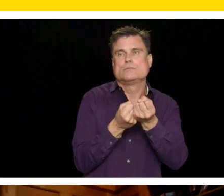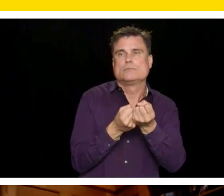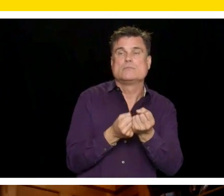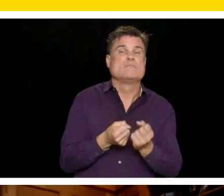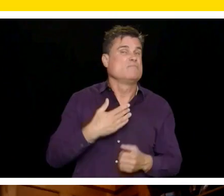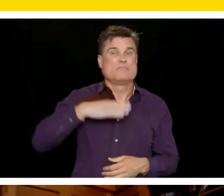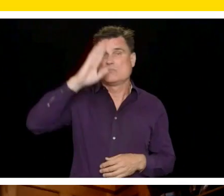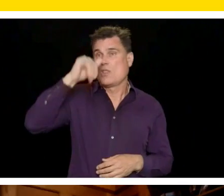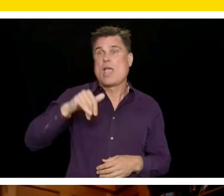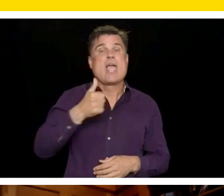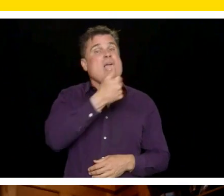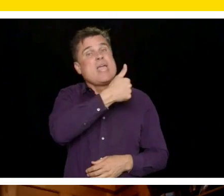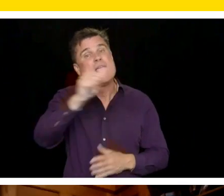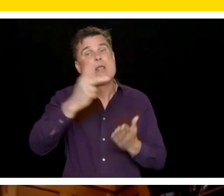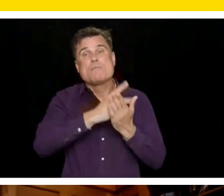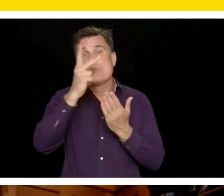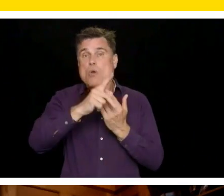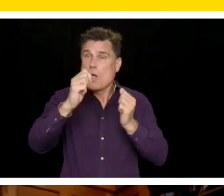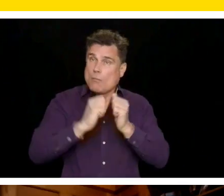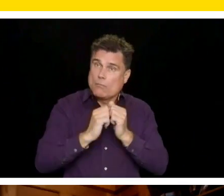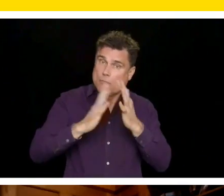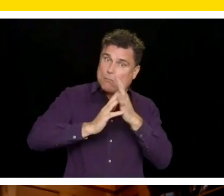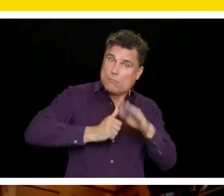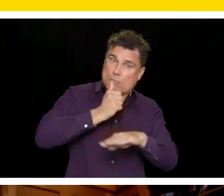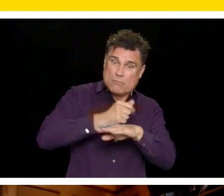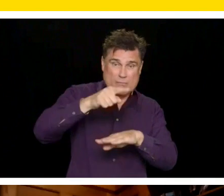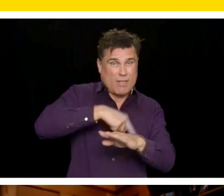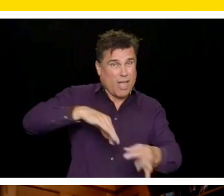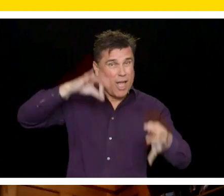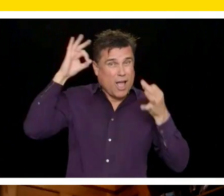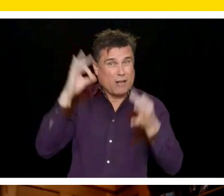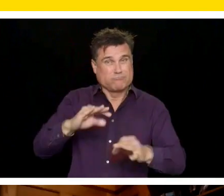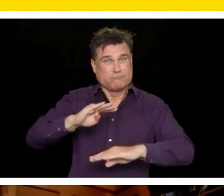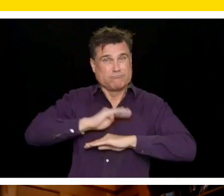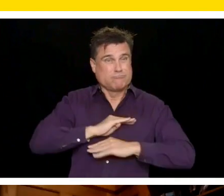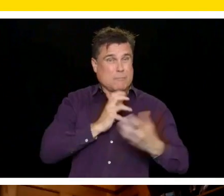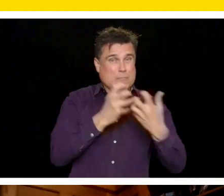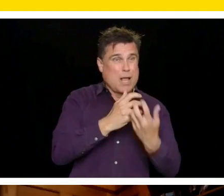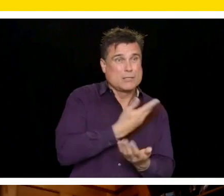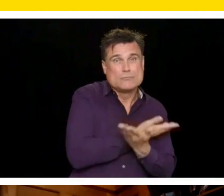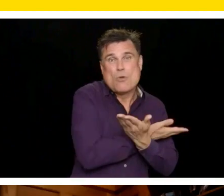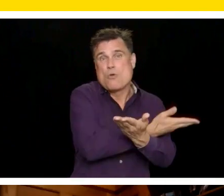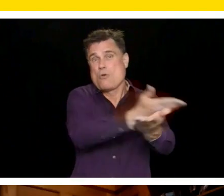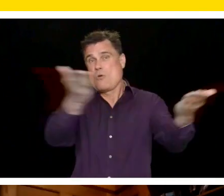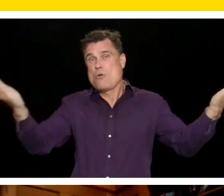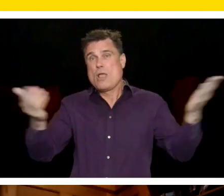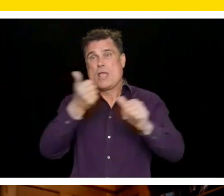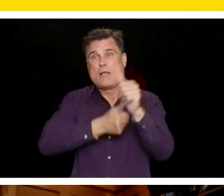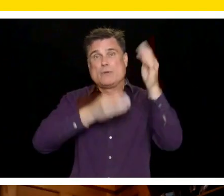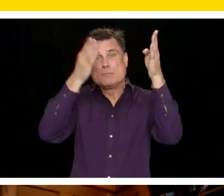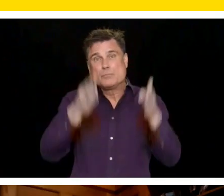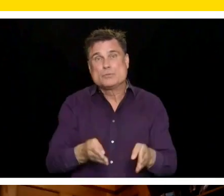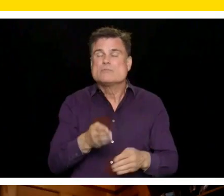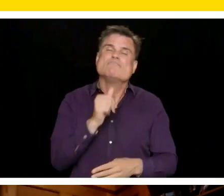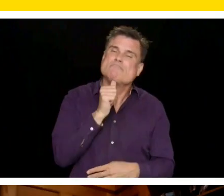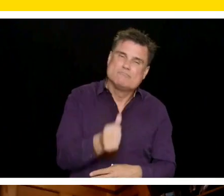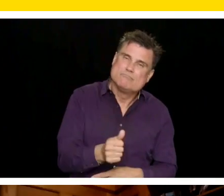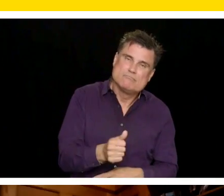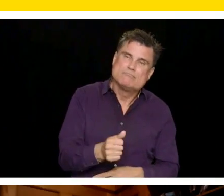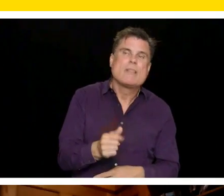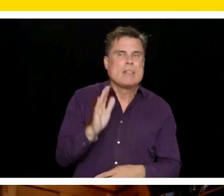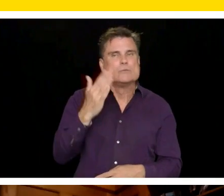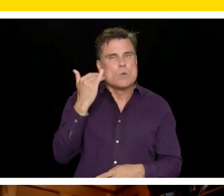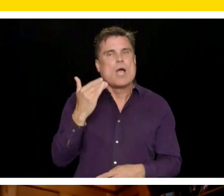and our own lives. And so that's why we're continuously adjusting and looking at different ways that we